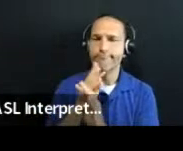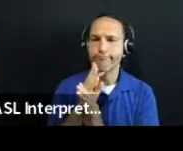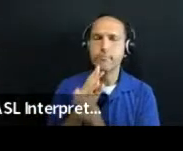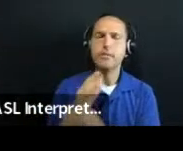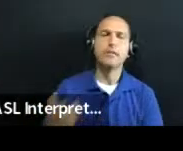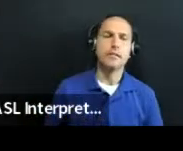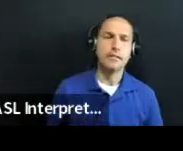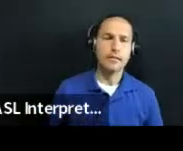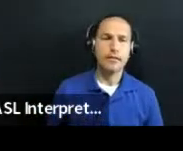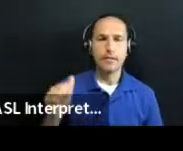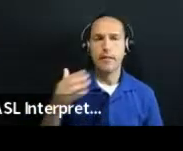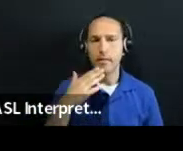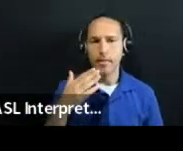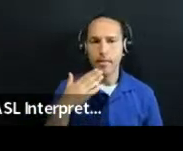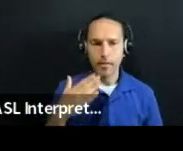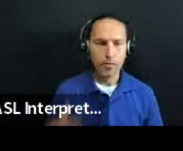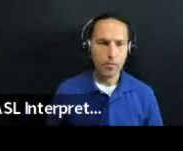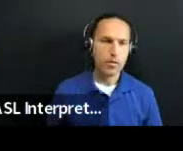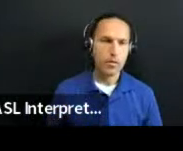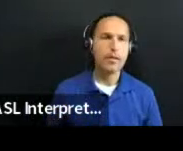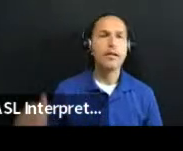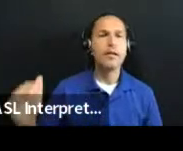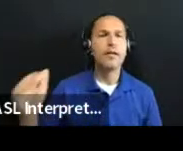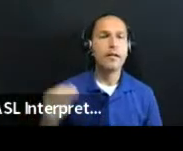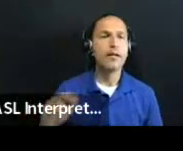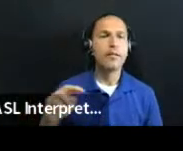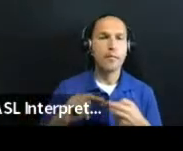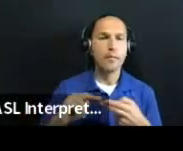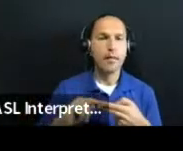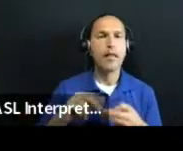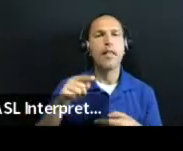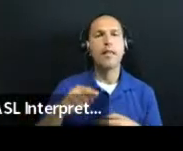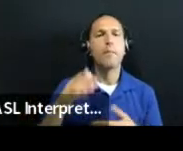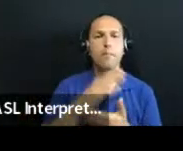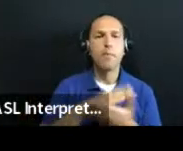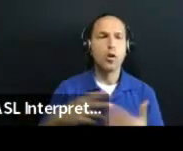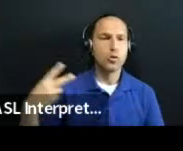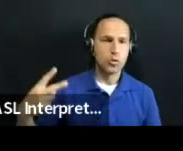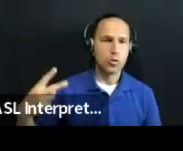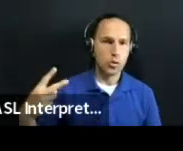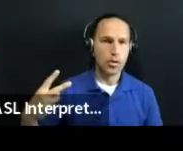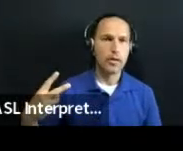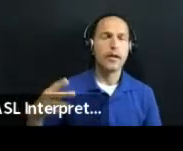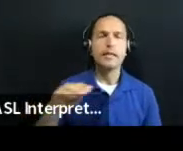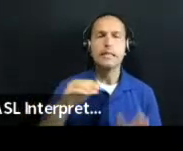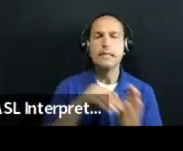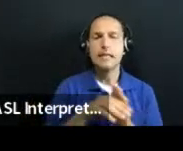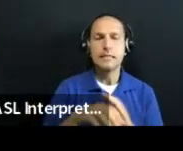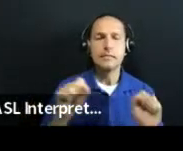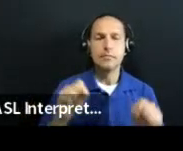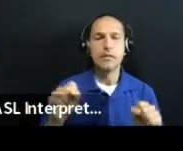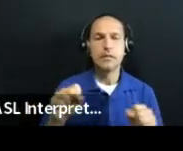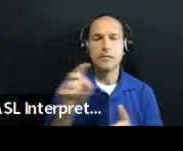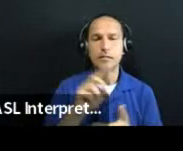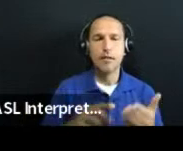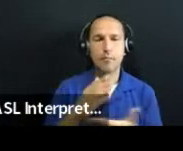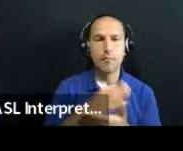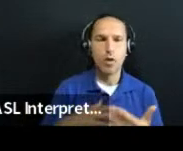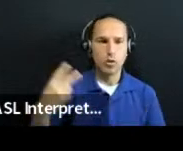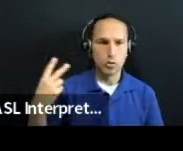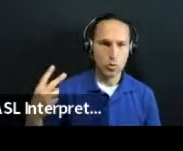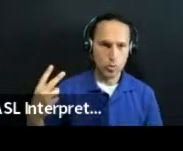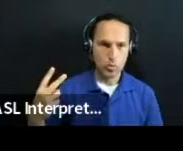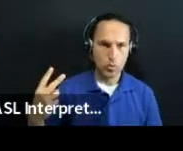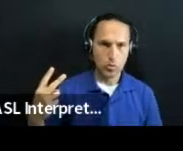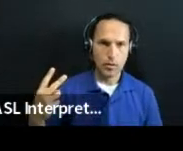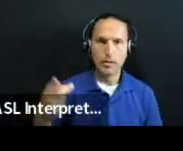Right, thank you, Peter. Next slide, part 2, accessible design part 2. Can